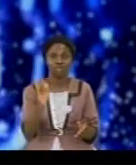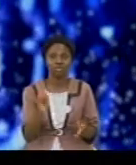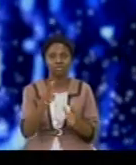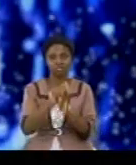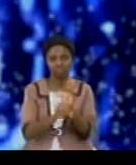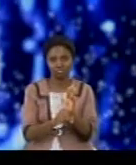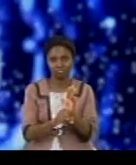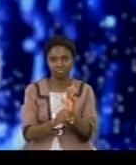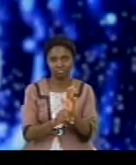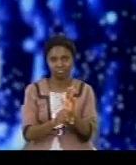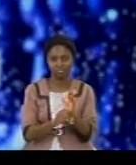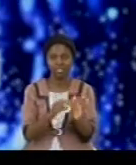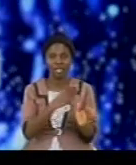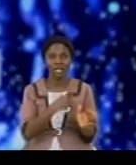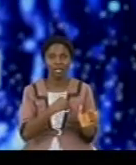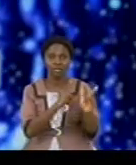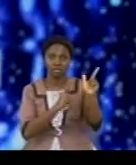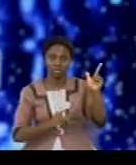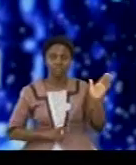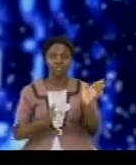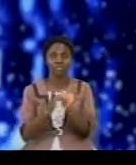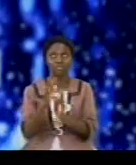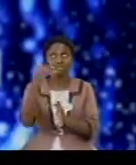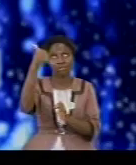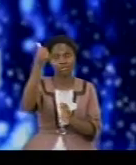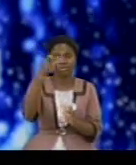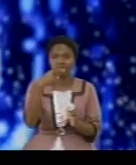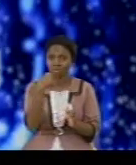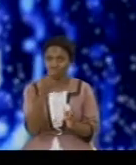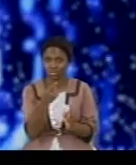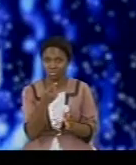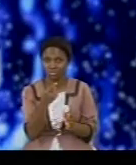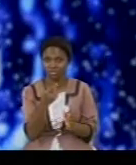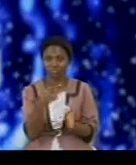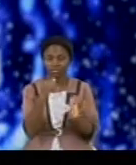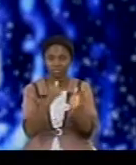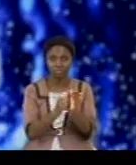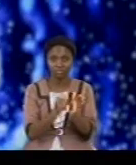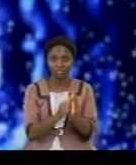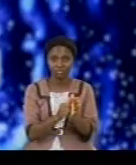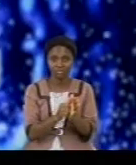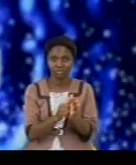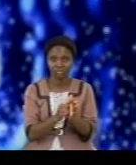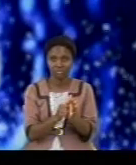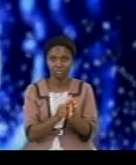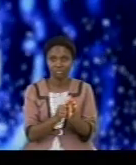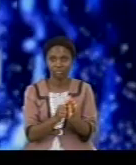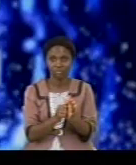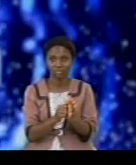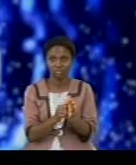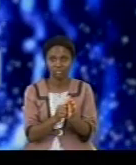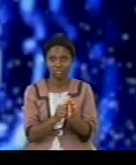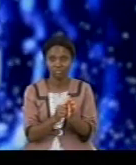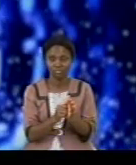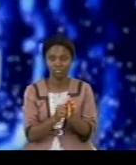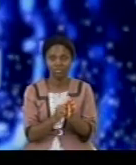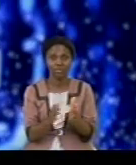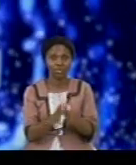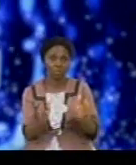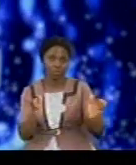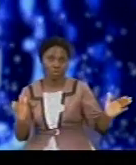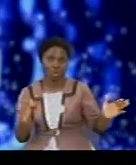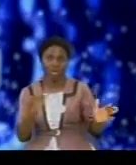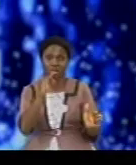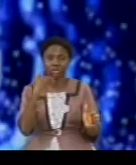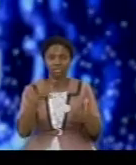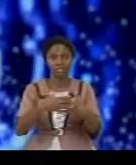And as the Lord Jesus Christ himself had put it, he says, wide is the gate,